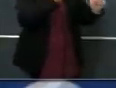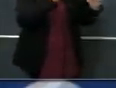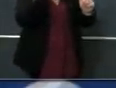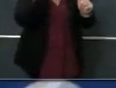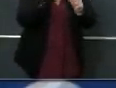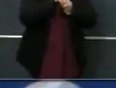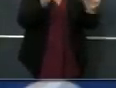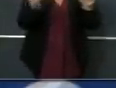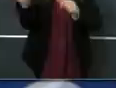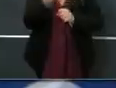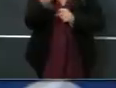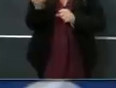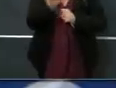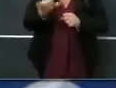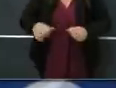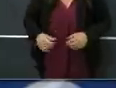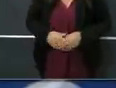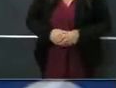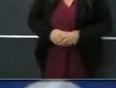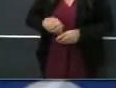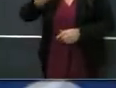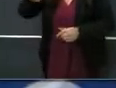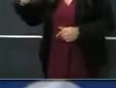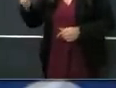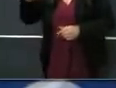Josh Haskell, ABC 7.